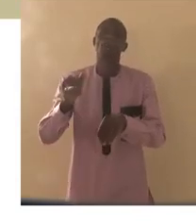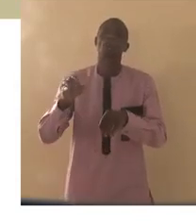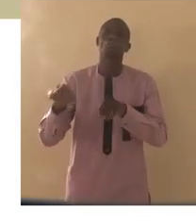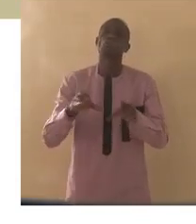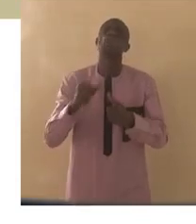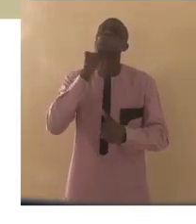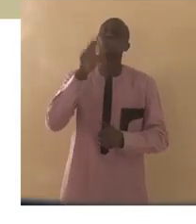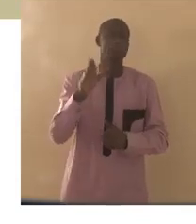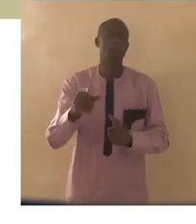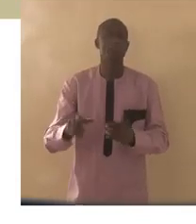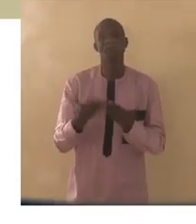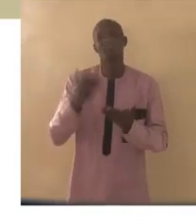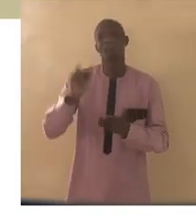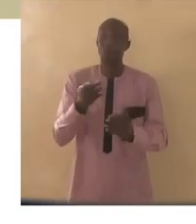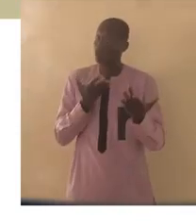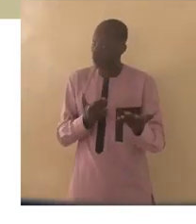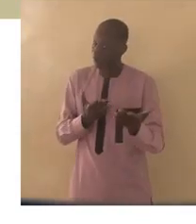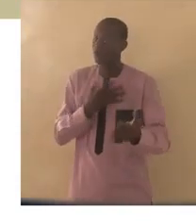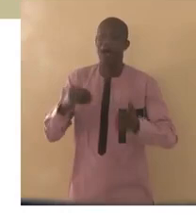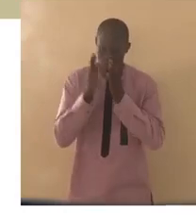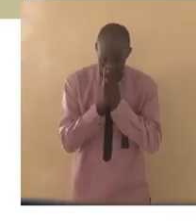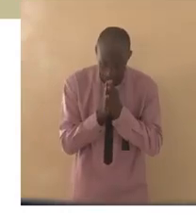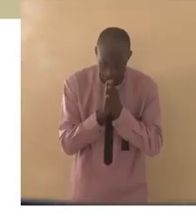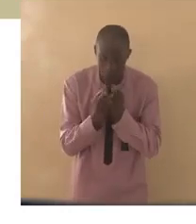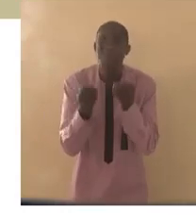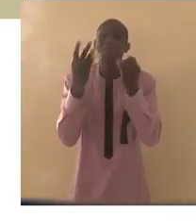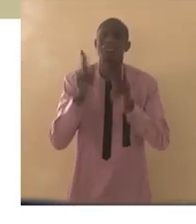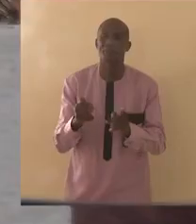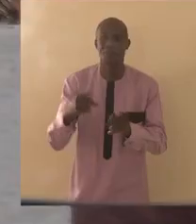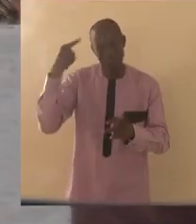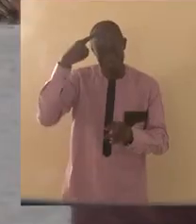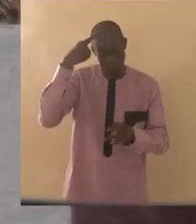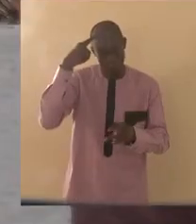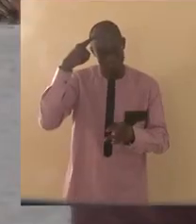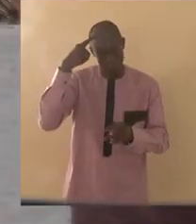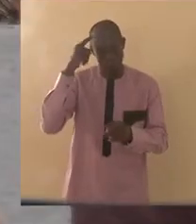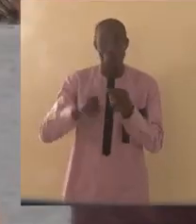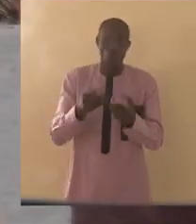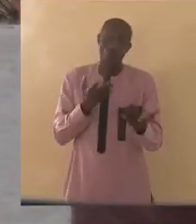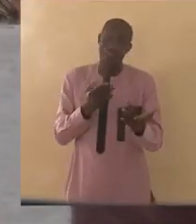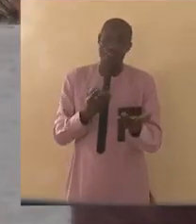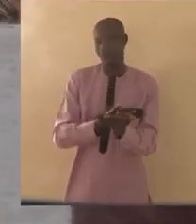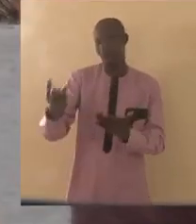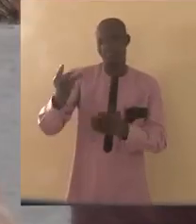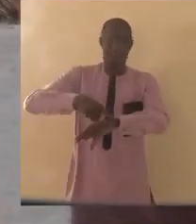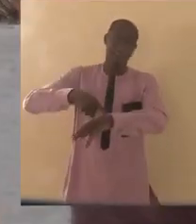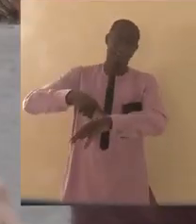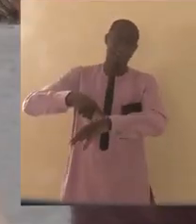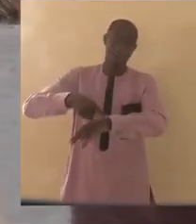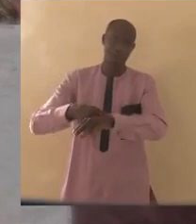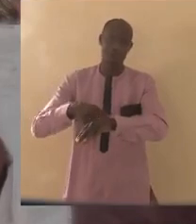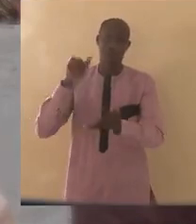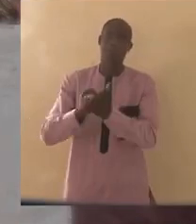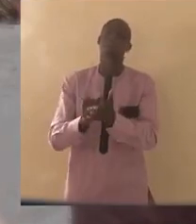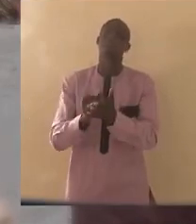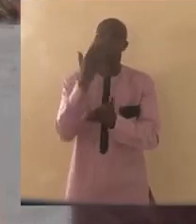but simply do what? Wait and pray. Many people think that to wait is a waste of time. That's why many of us